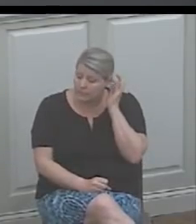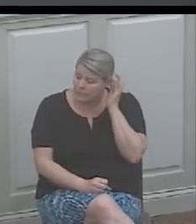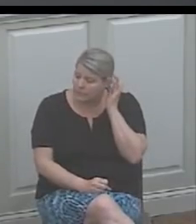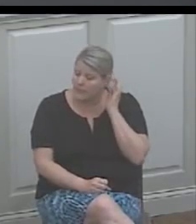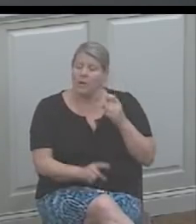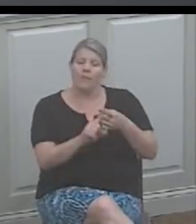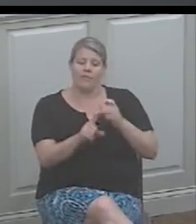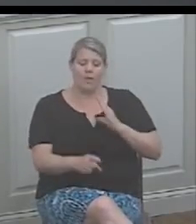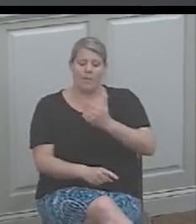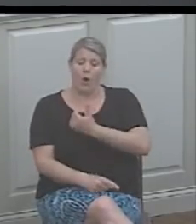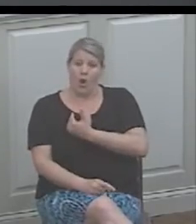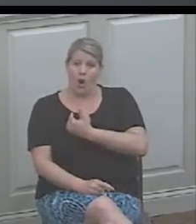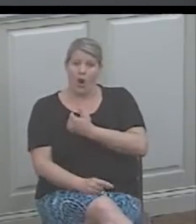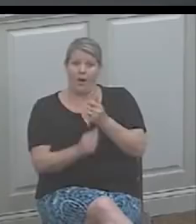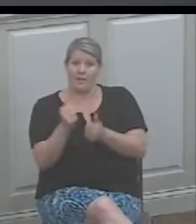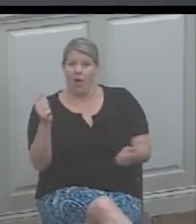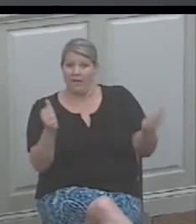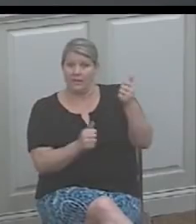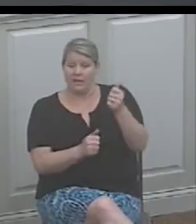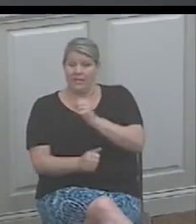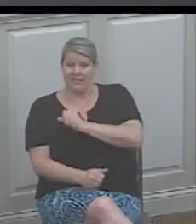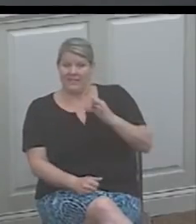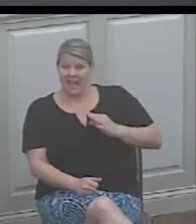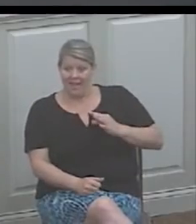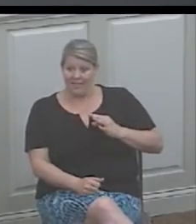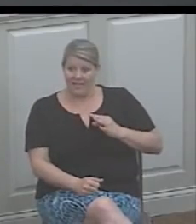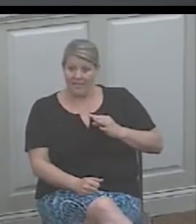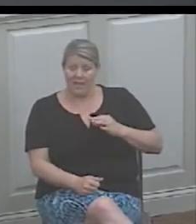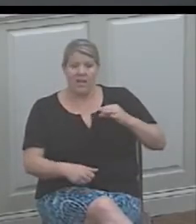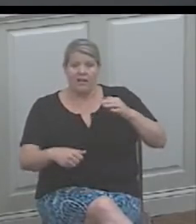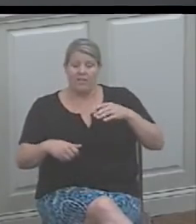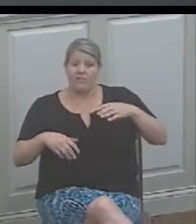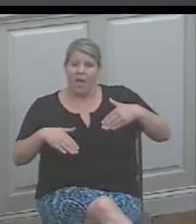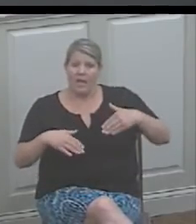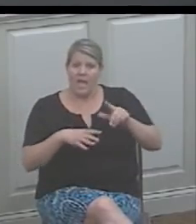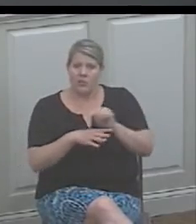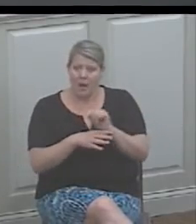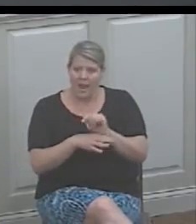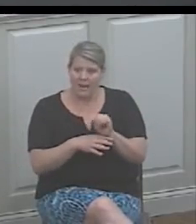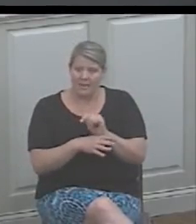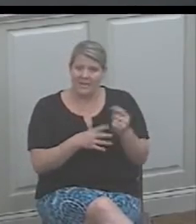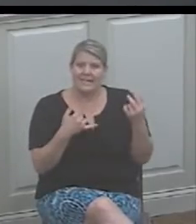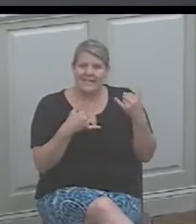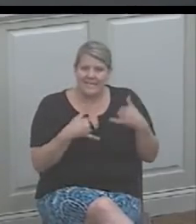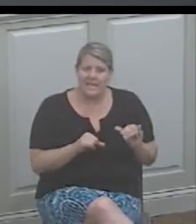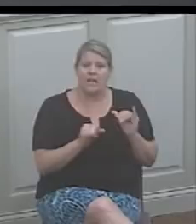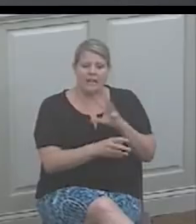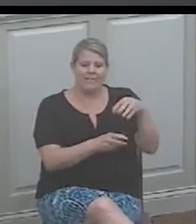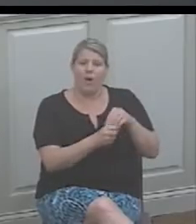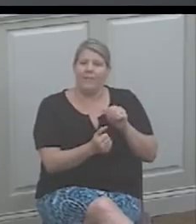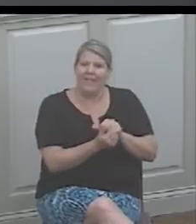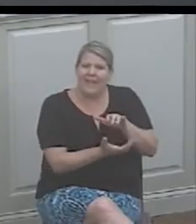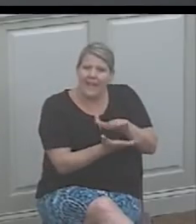staff, 27% of our staff hasn't even been trained yet. They're in the academy and they're varying